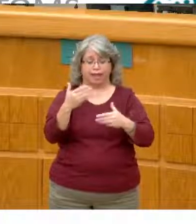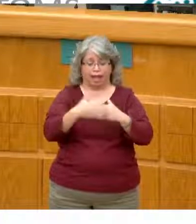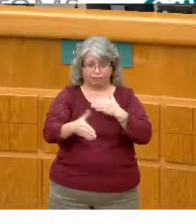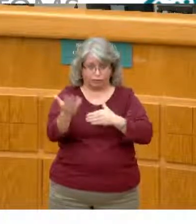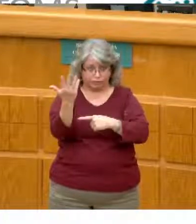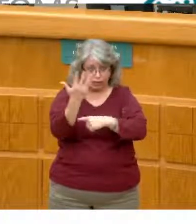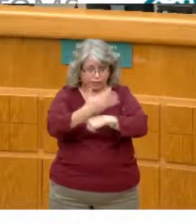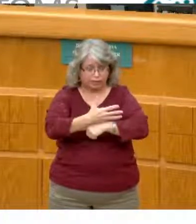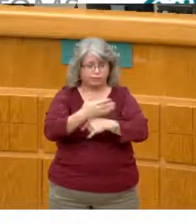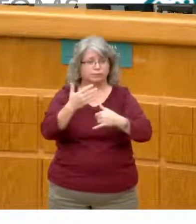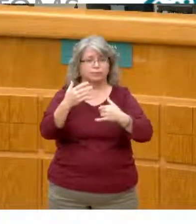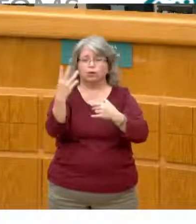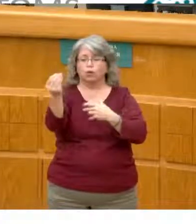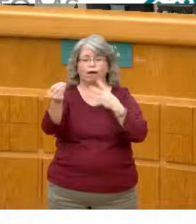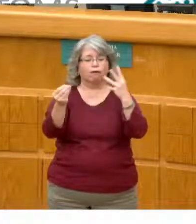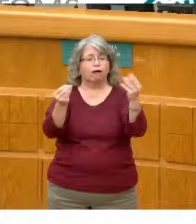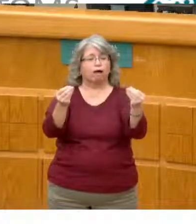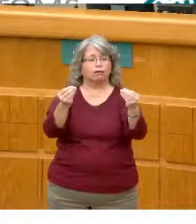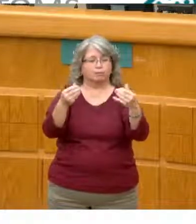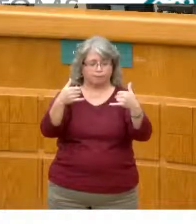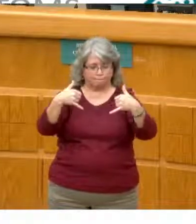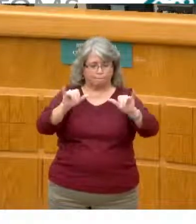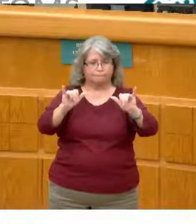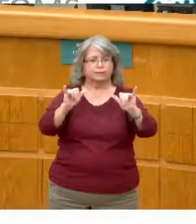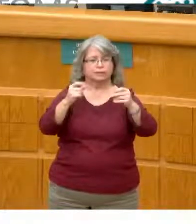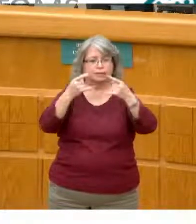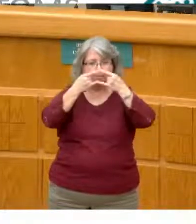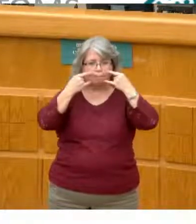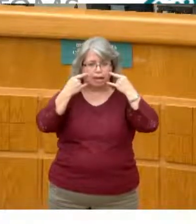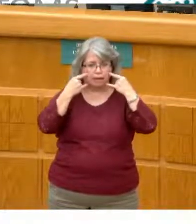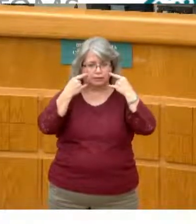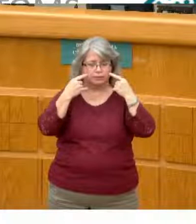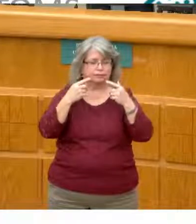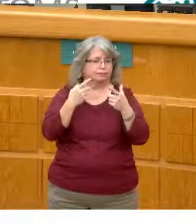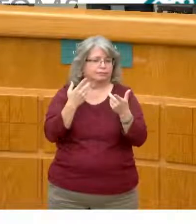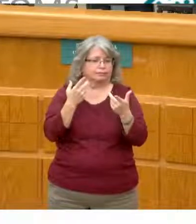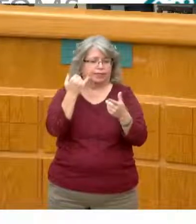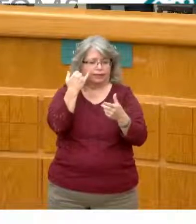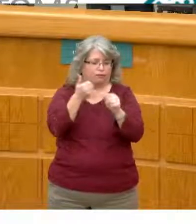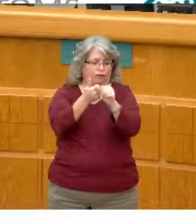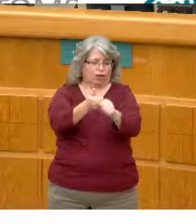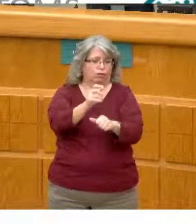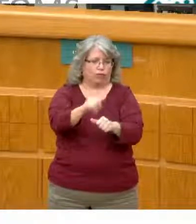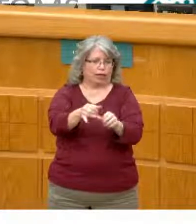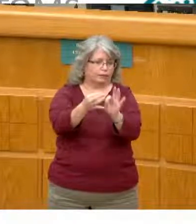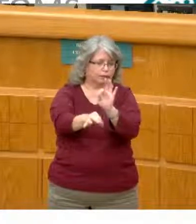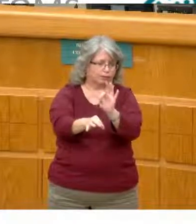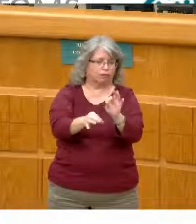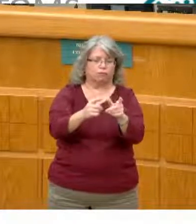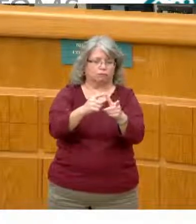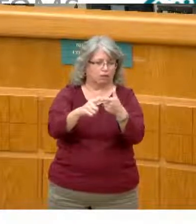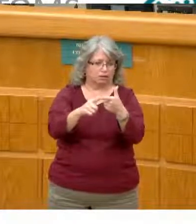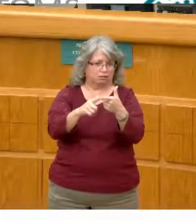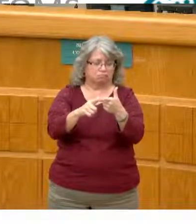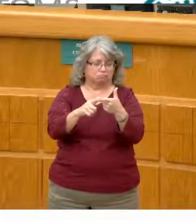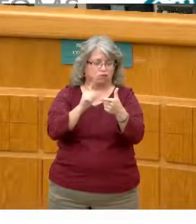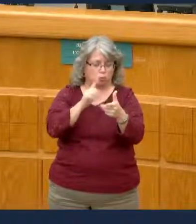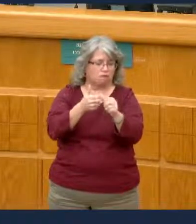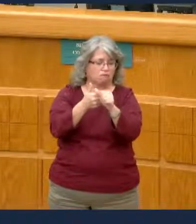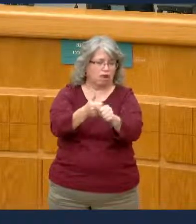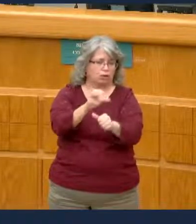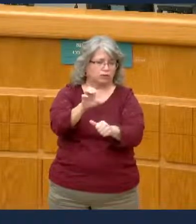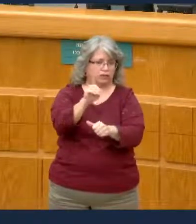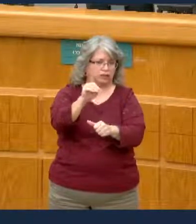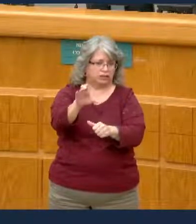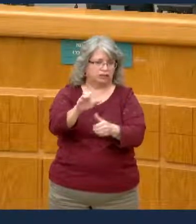can't be in violation or go against those CDC rules if you follow those simple guidelines. So that's